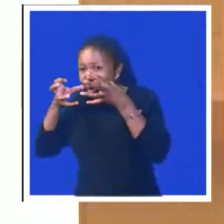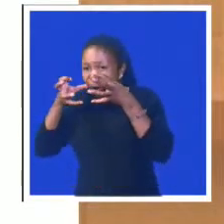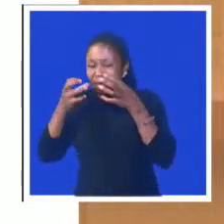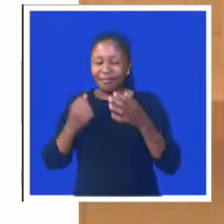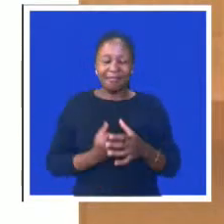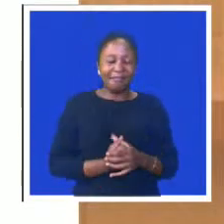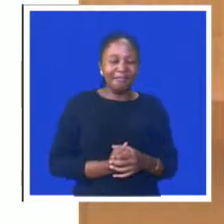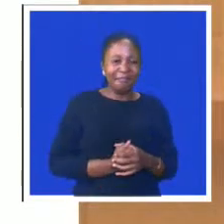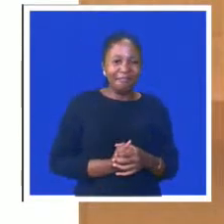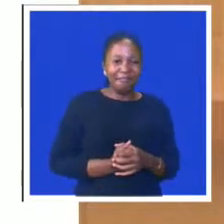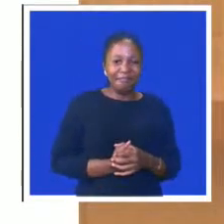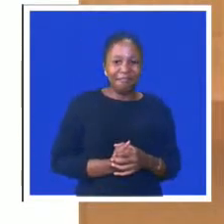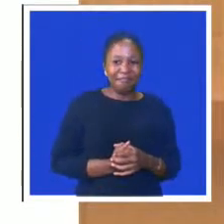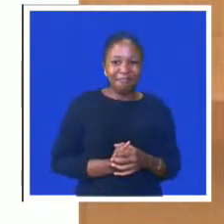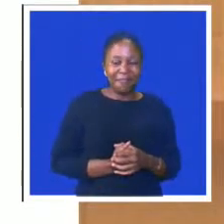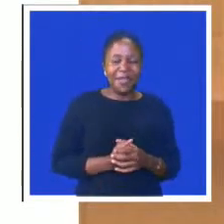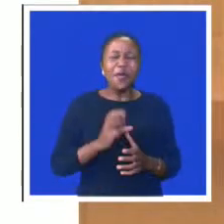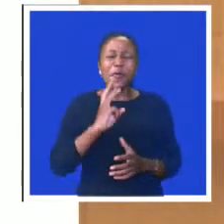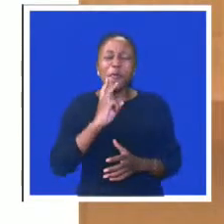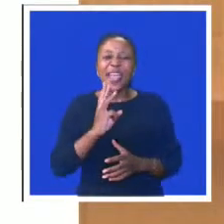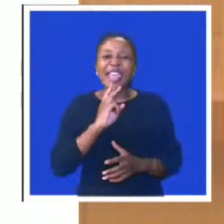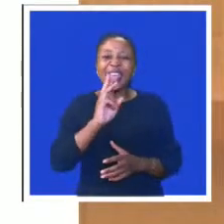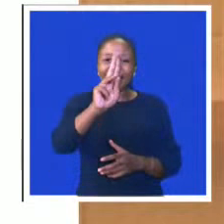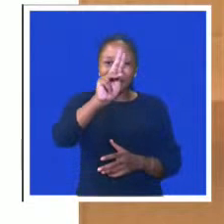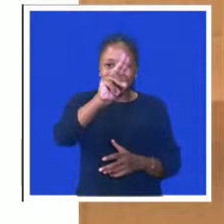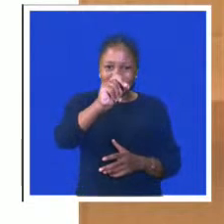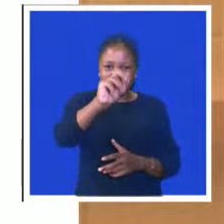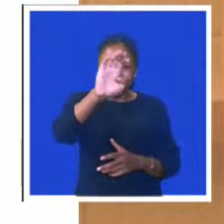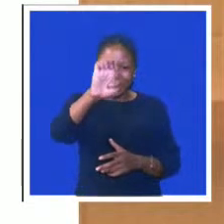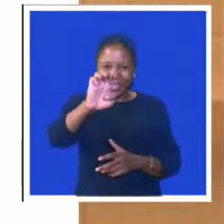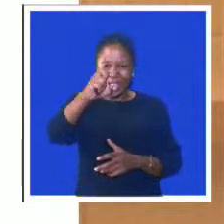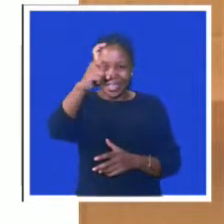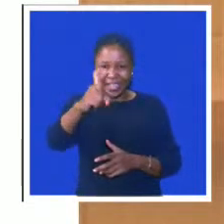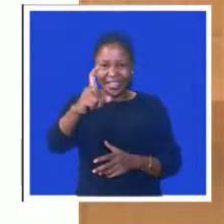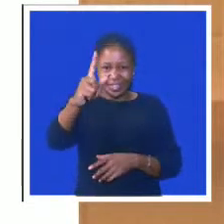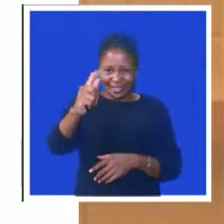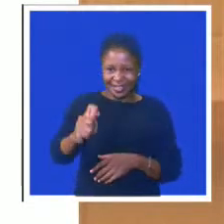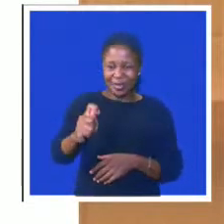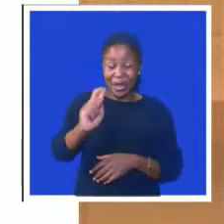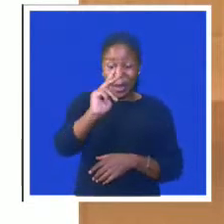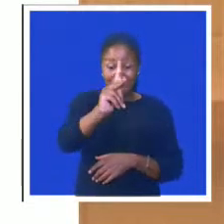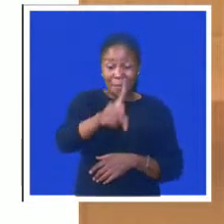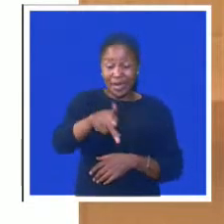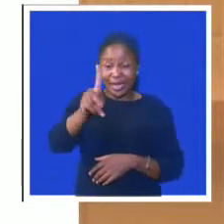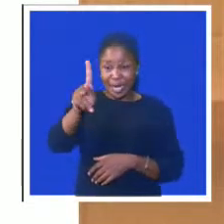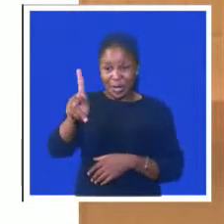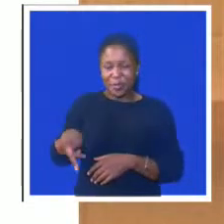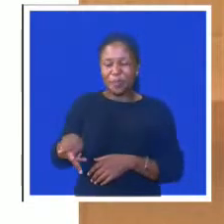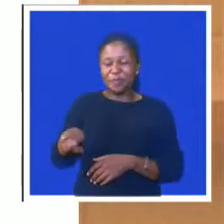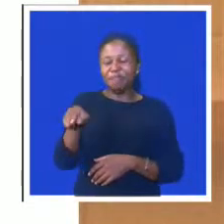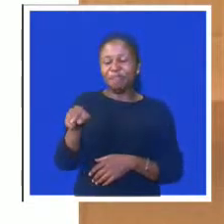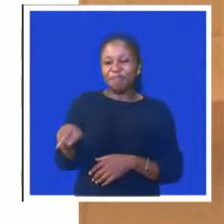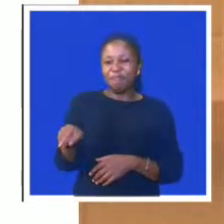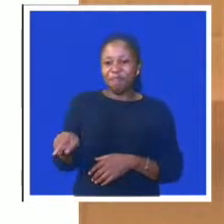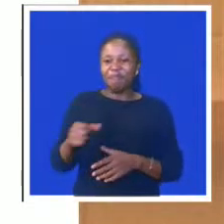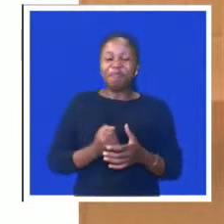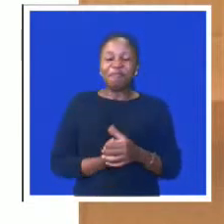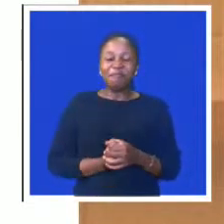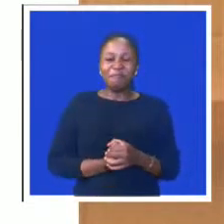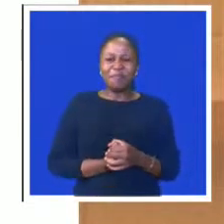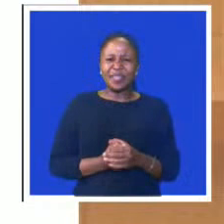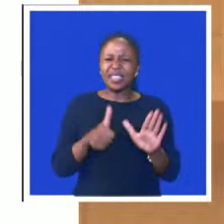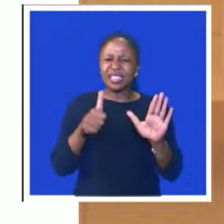our preposition. Let us look at the 6th line, dear learner. It says woof, woof,